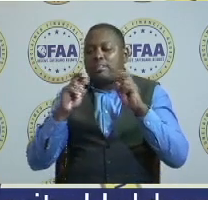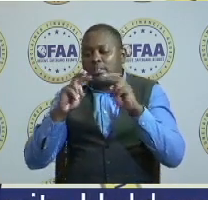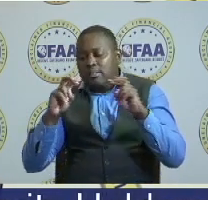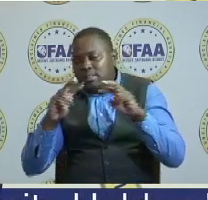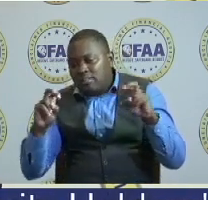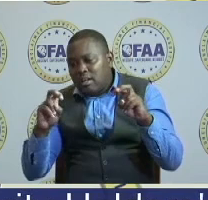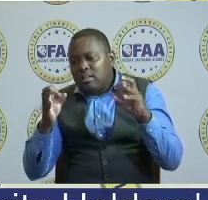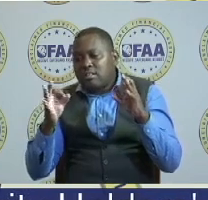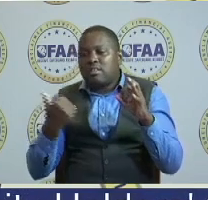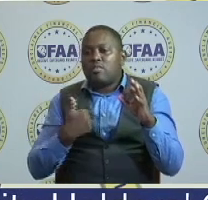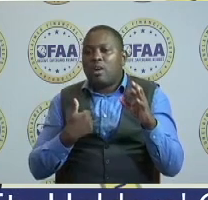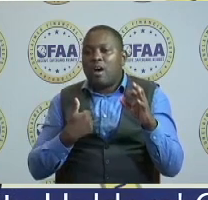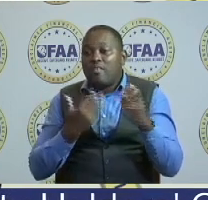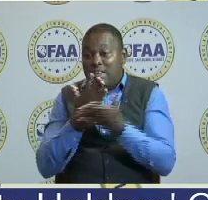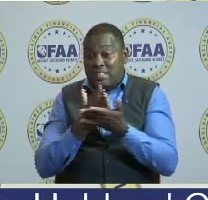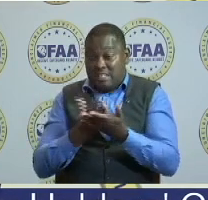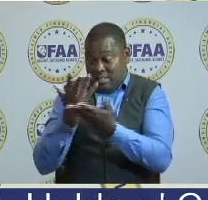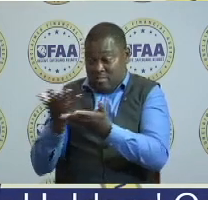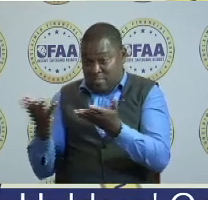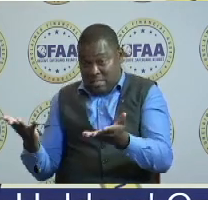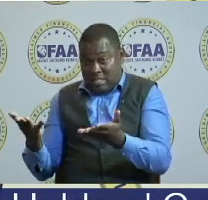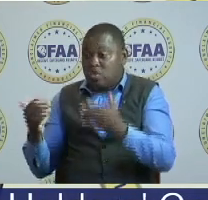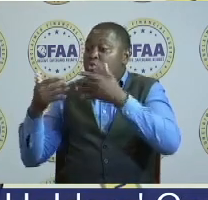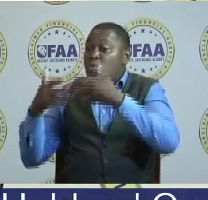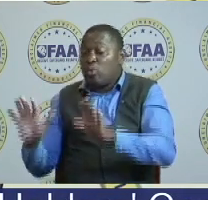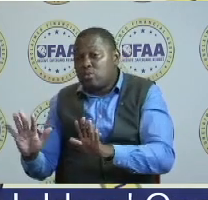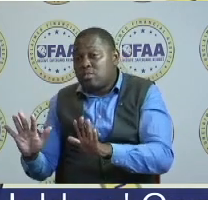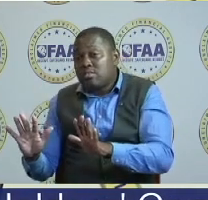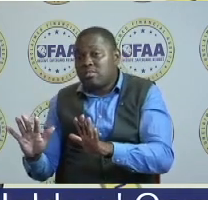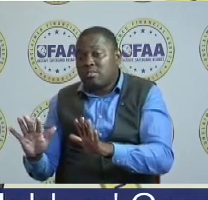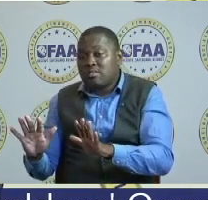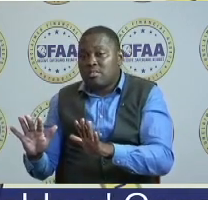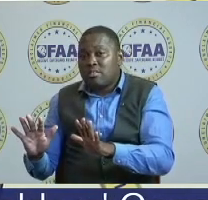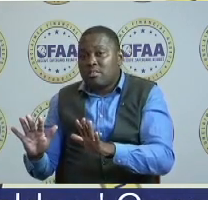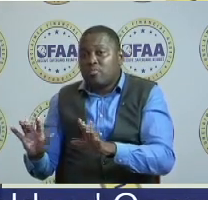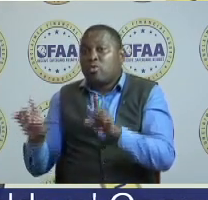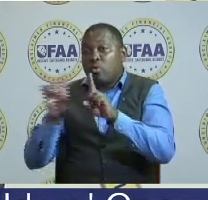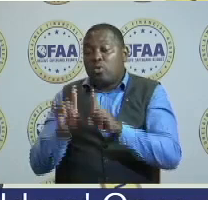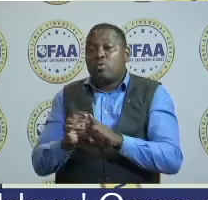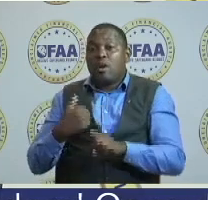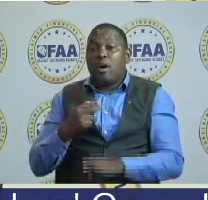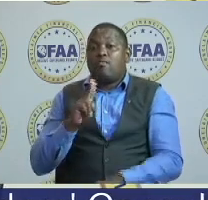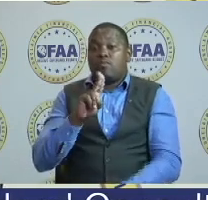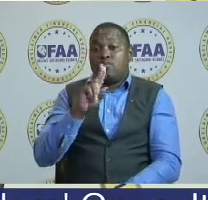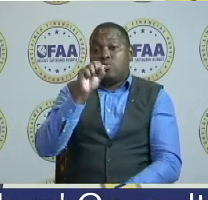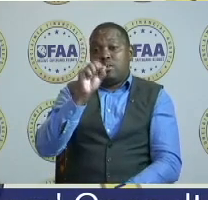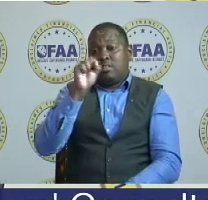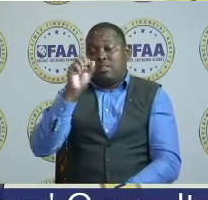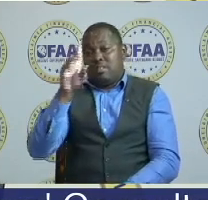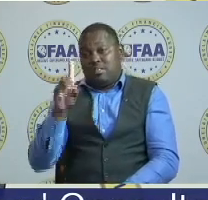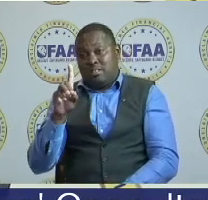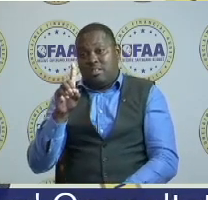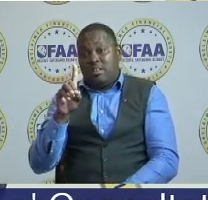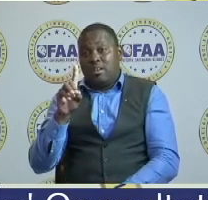you have indeed some assets that are unclaimed. And we have the USSD code that you can also use if you don't have